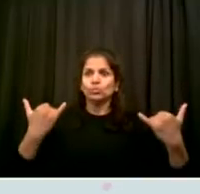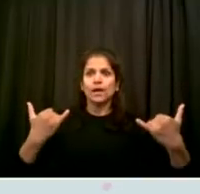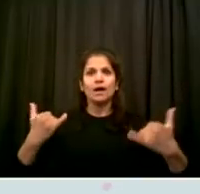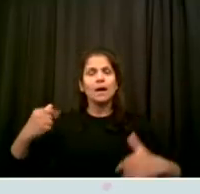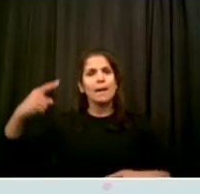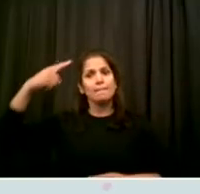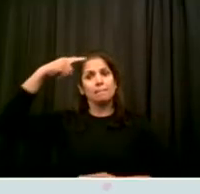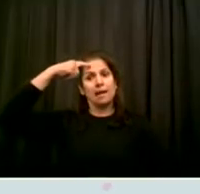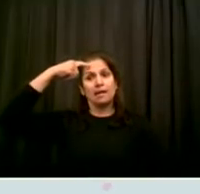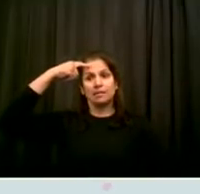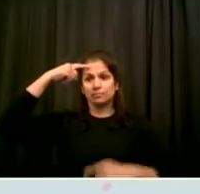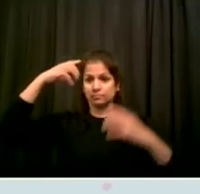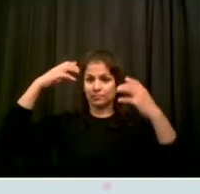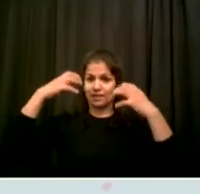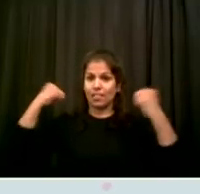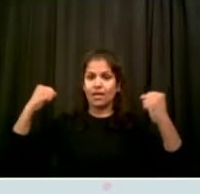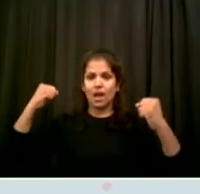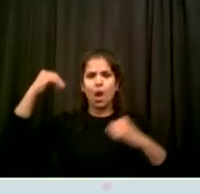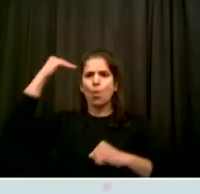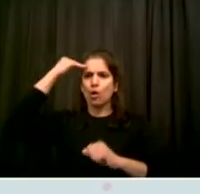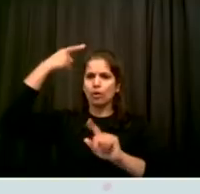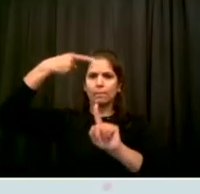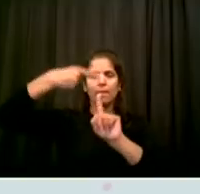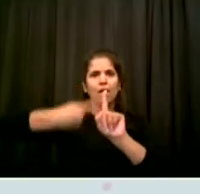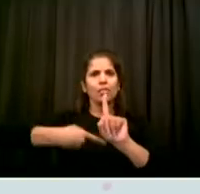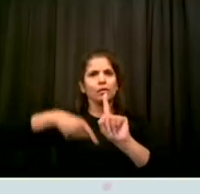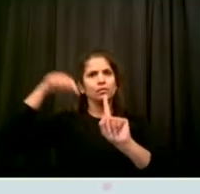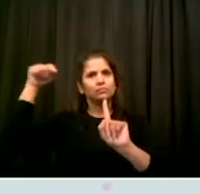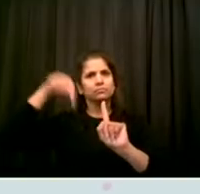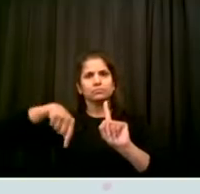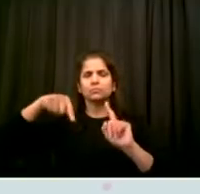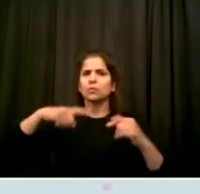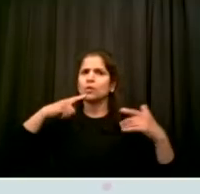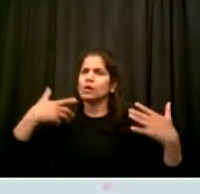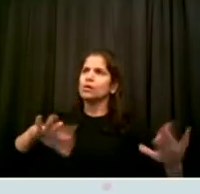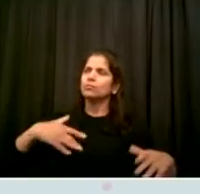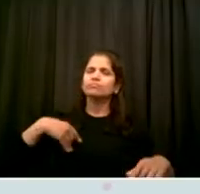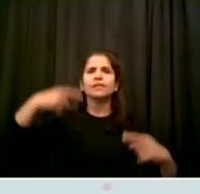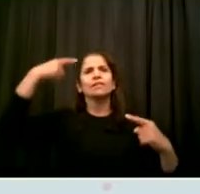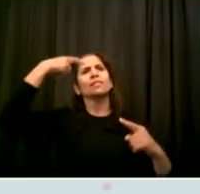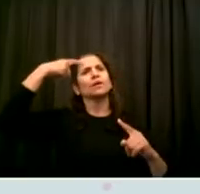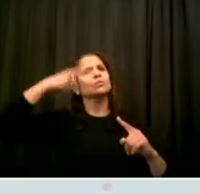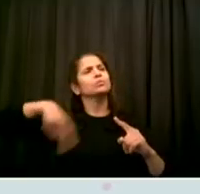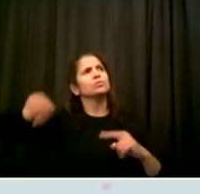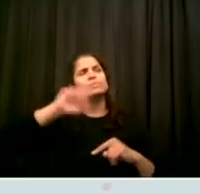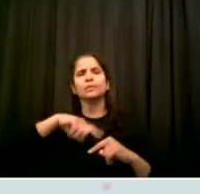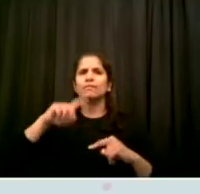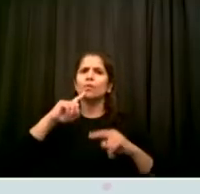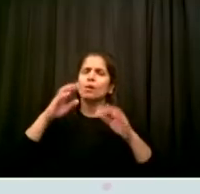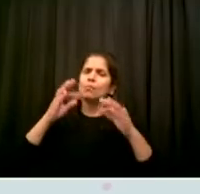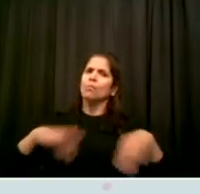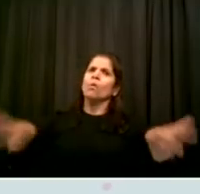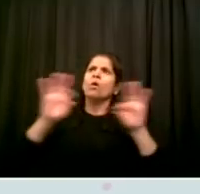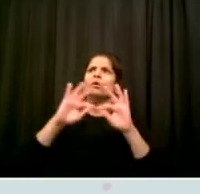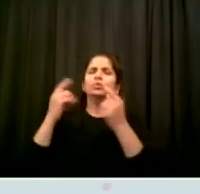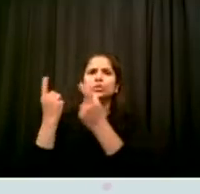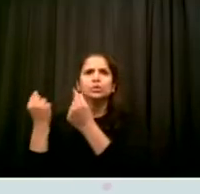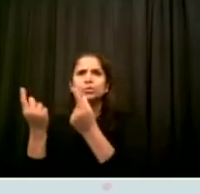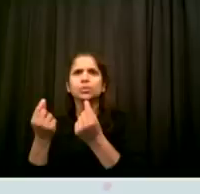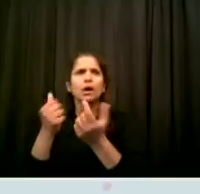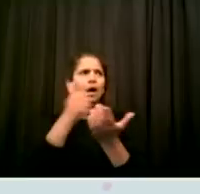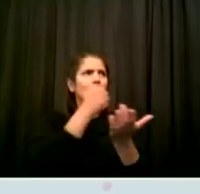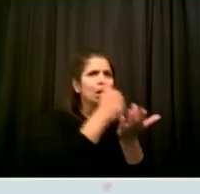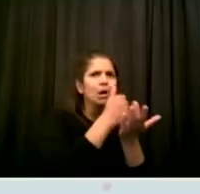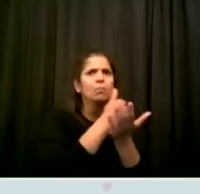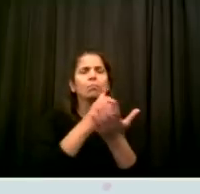support all those people, those healthcare heroes, those first responders. They've been through a lot. How we make sure that mental health services